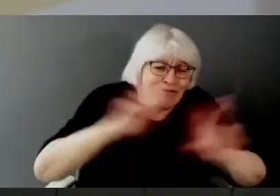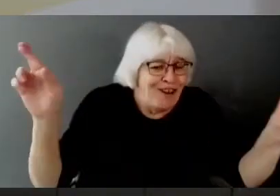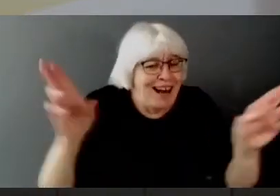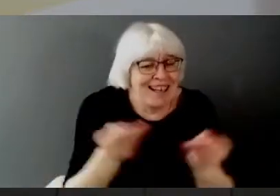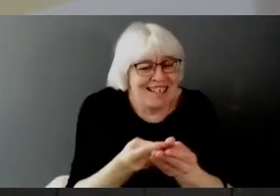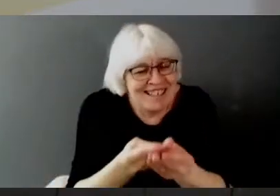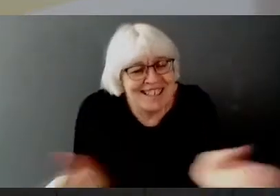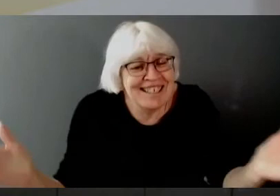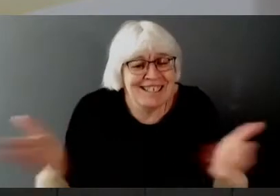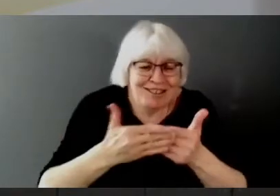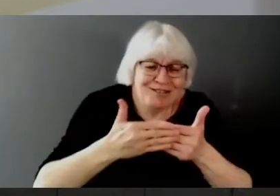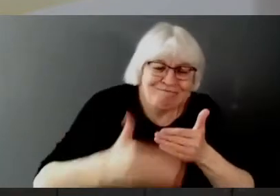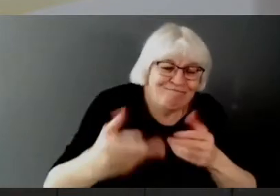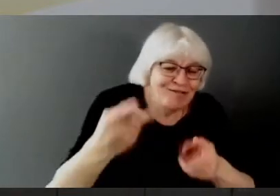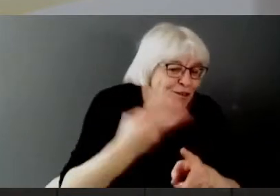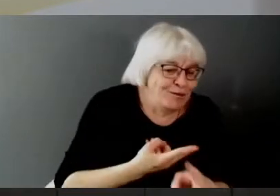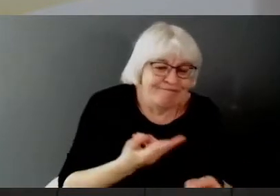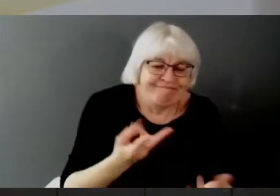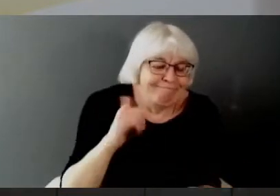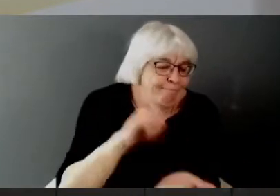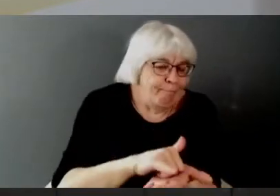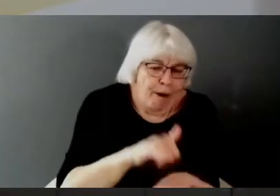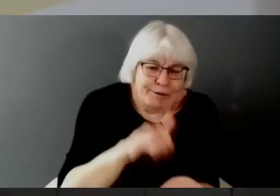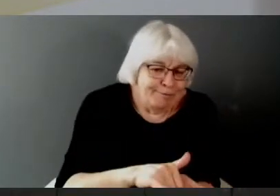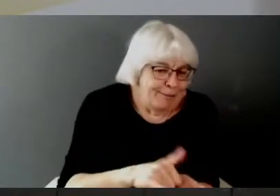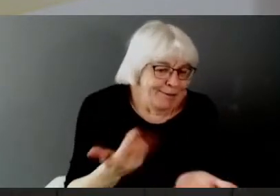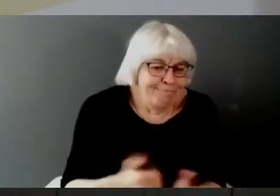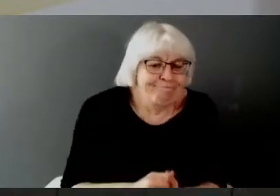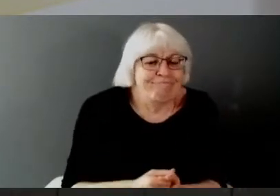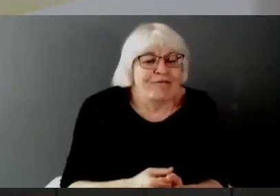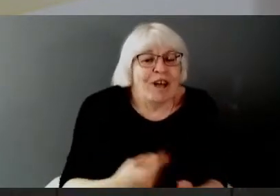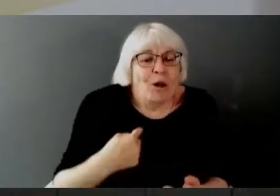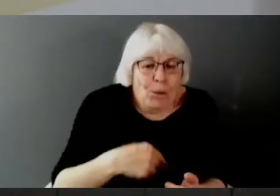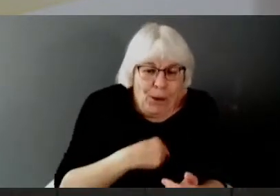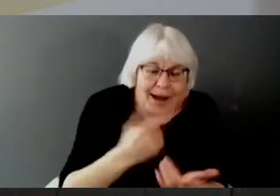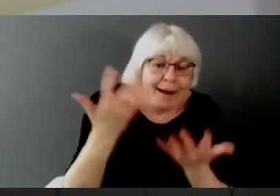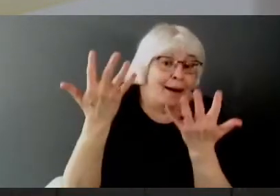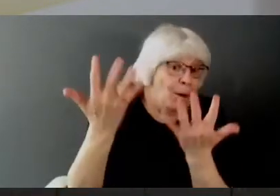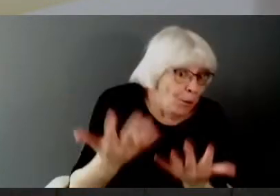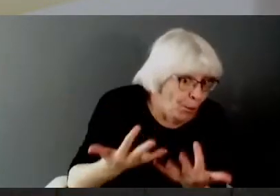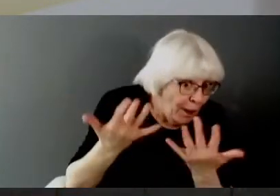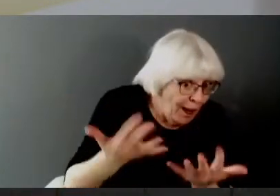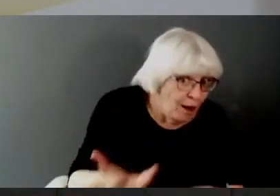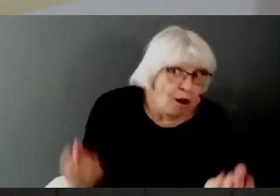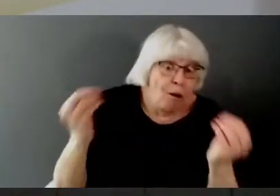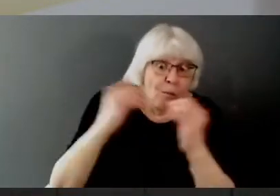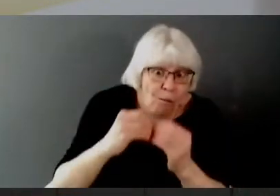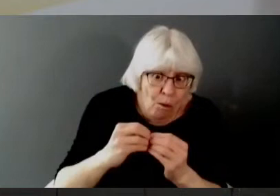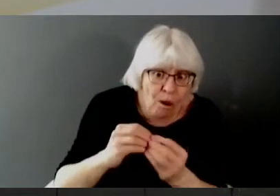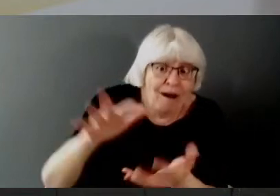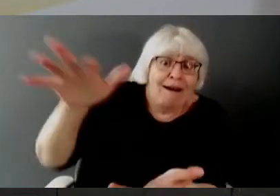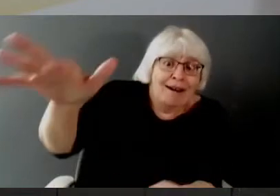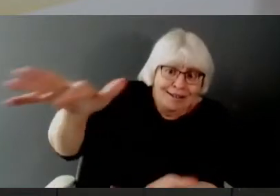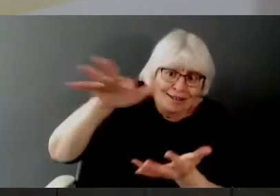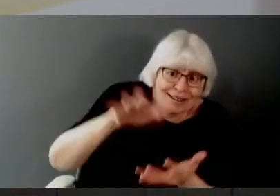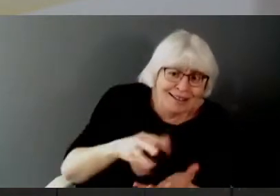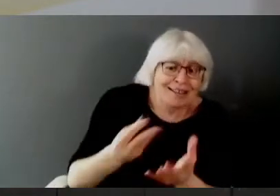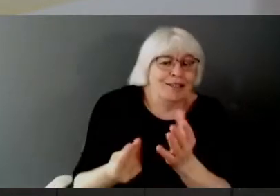case. So we are anxiously awaiting confirmation of increased vaccine supply in the spring, and I know the rest